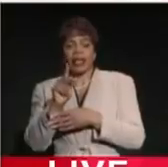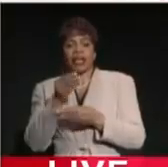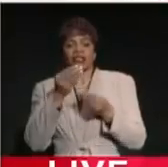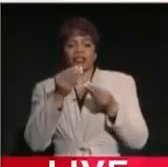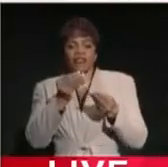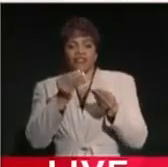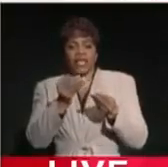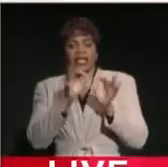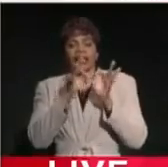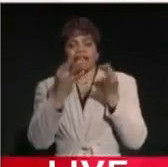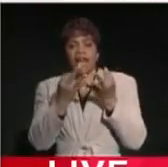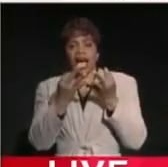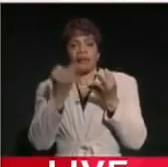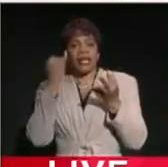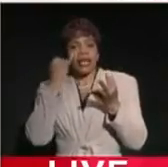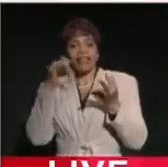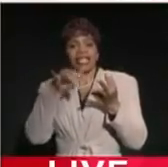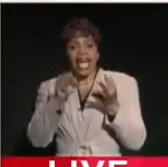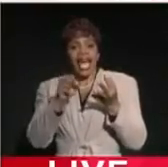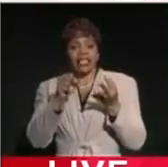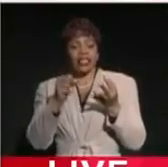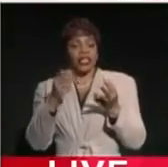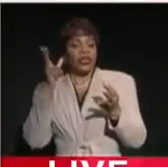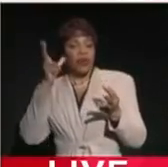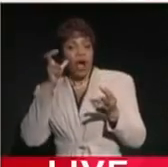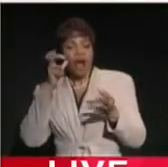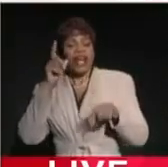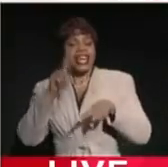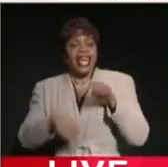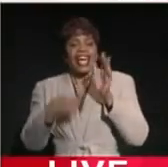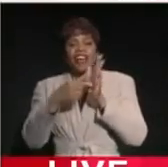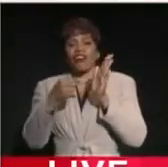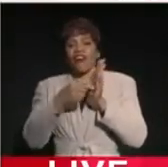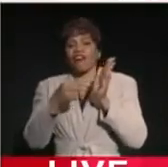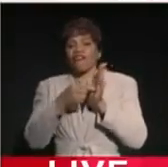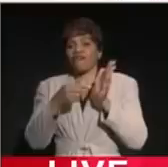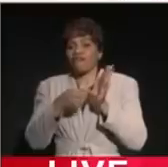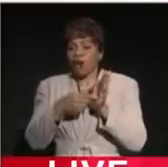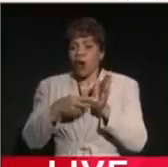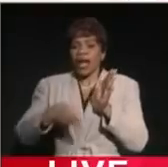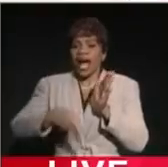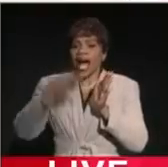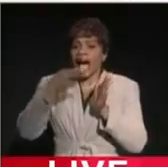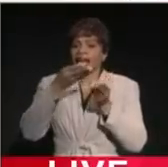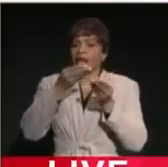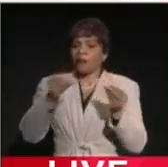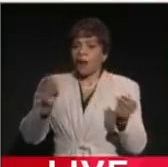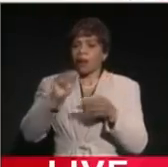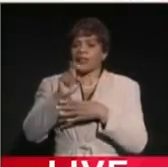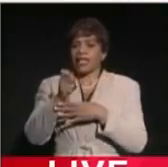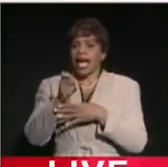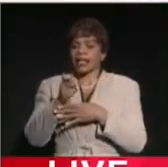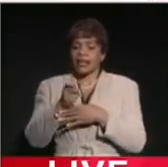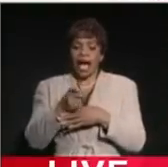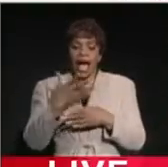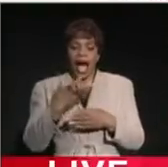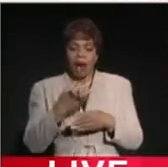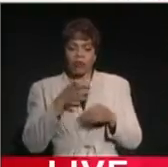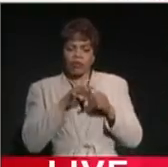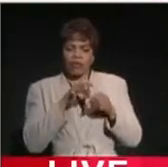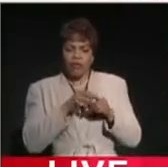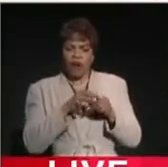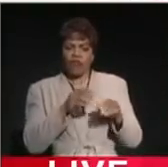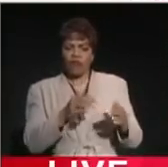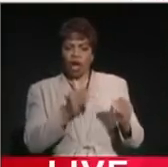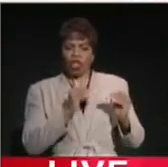can't afford more property taxes, higher property taxes. I'm going to lower property taxes, you're going to raise them,